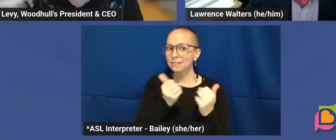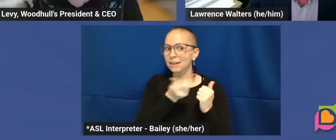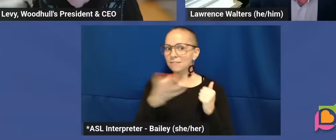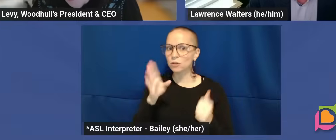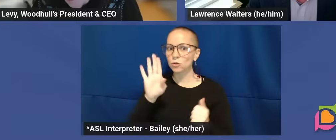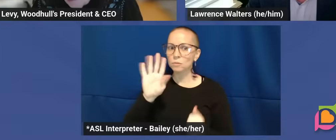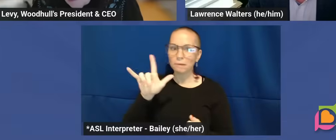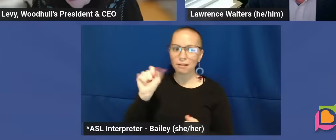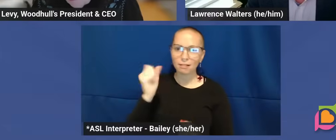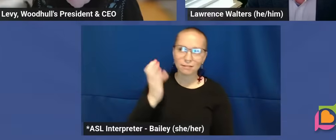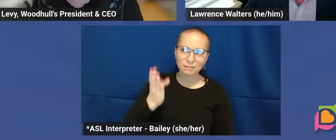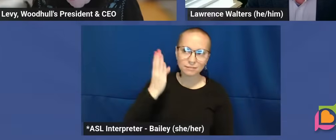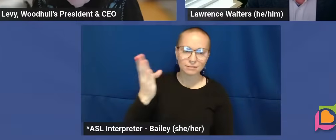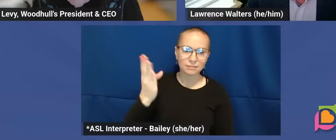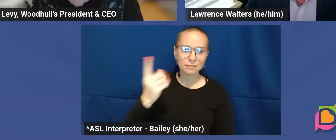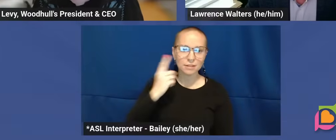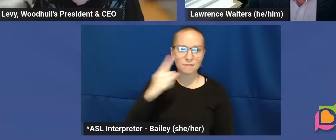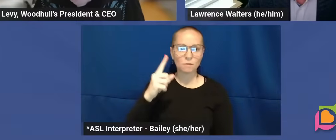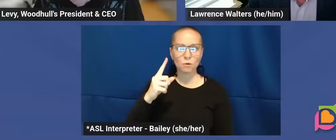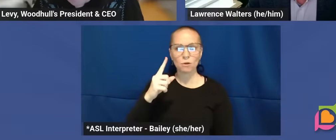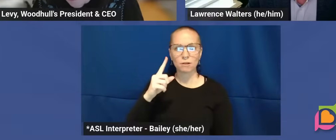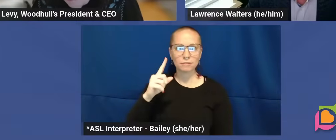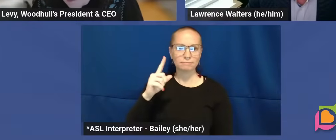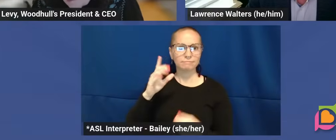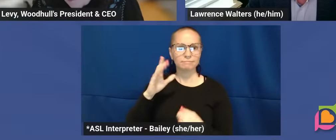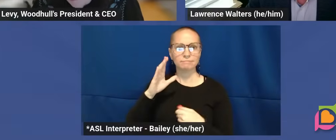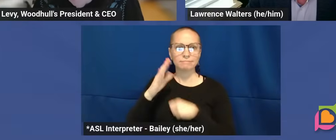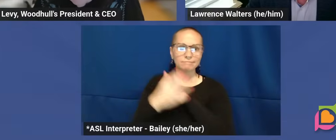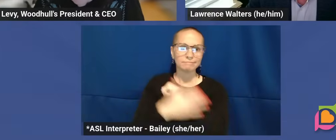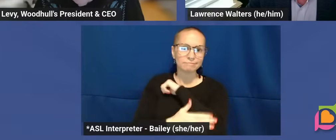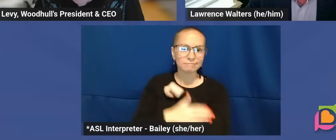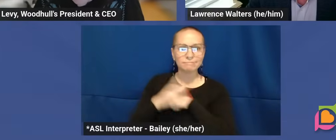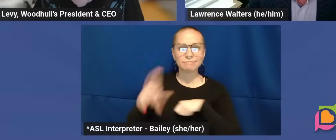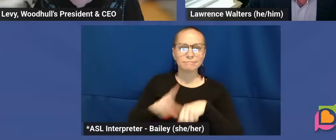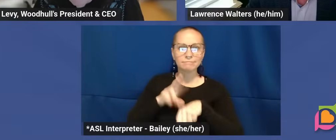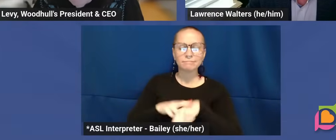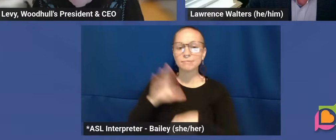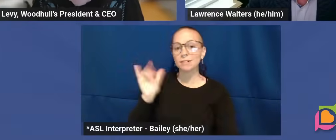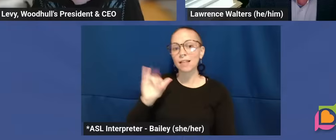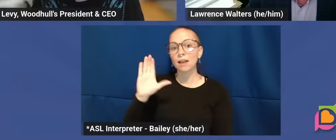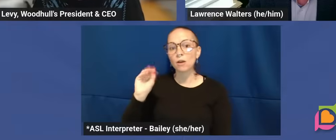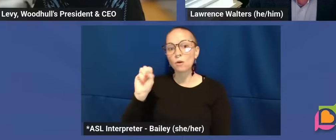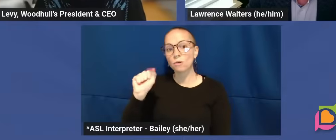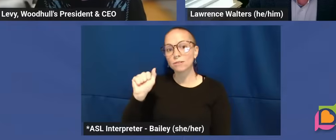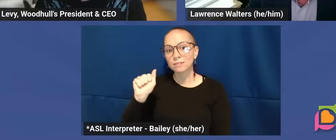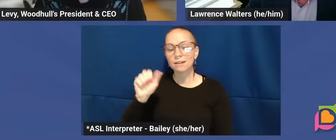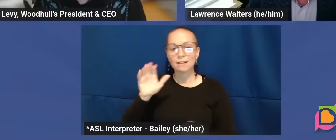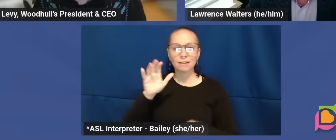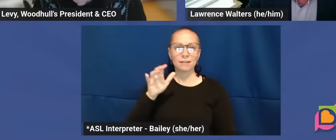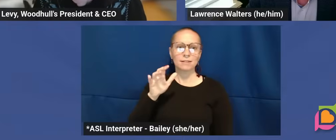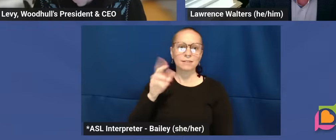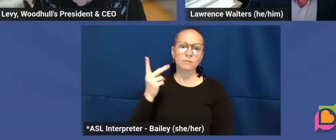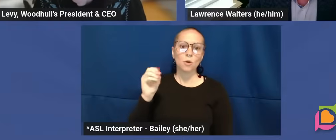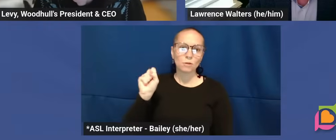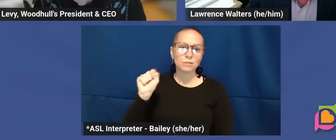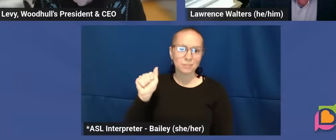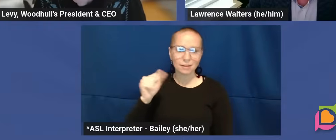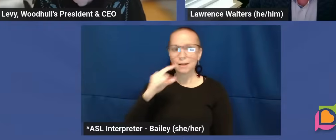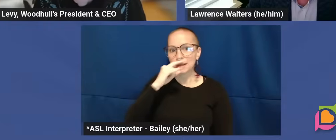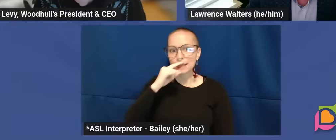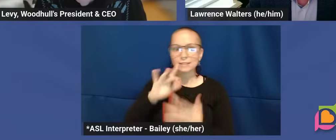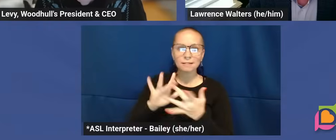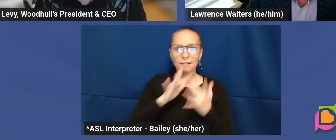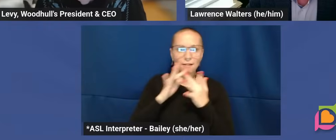on the national front, like KOSA, Kids Online Safety Act. Our opponents, our free